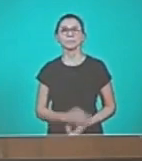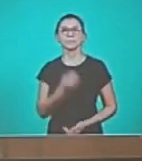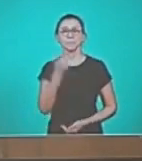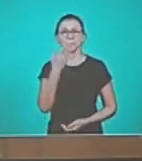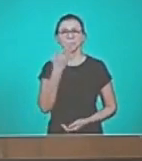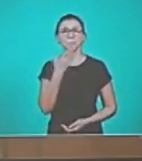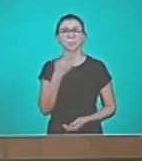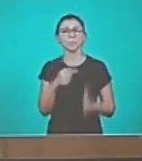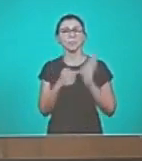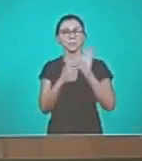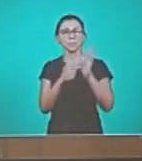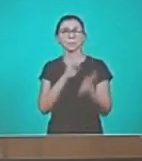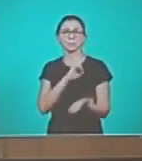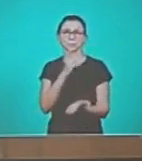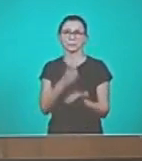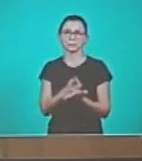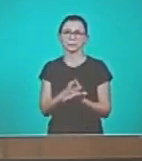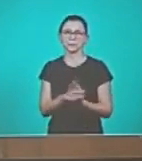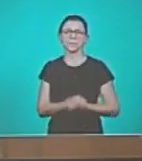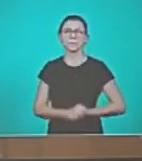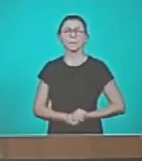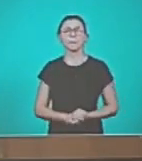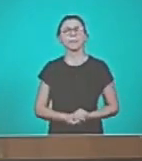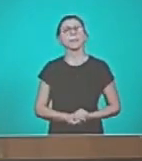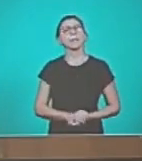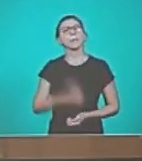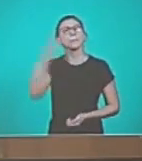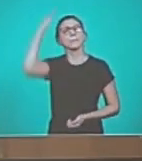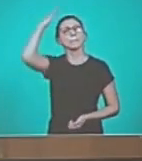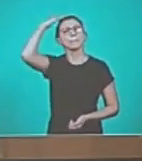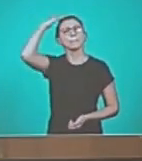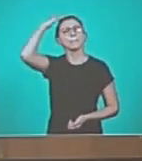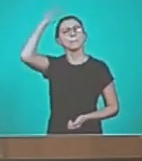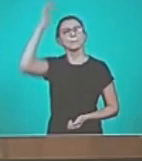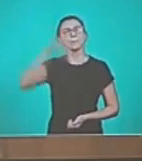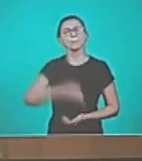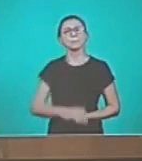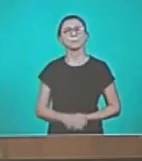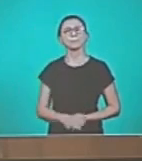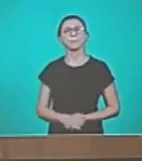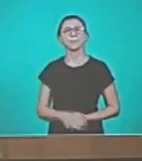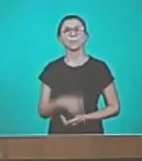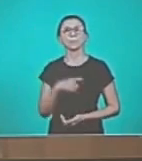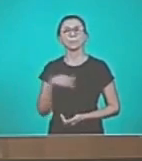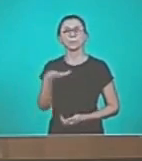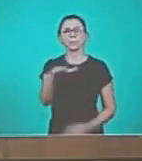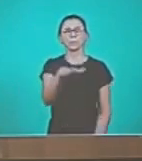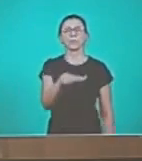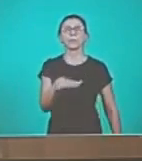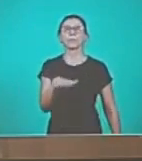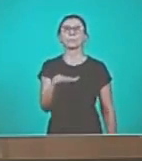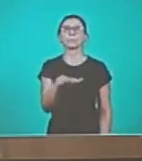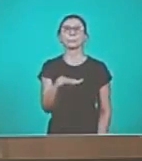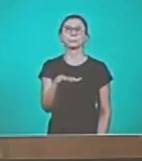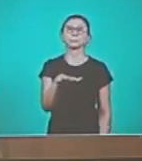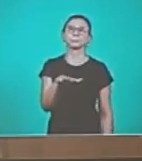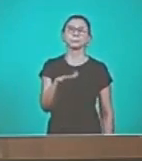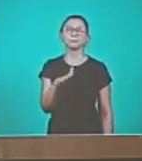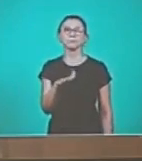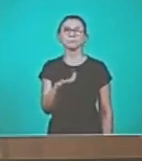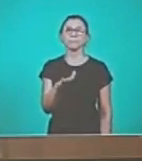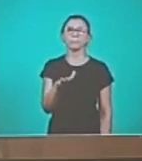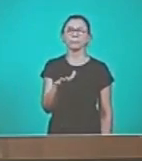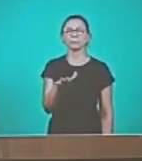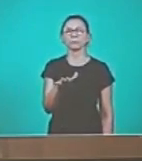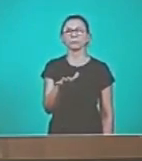And we like to share with the brethren the results. In Paraná, also in Brazil, we have a region that is